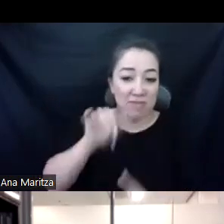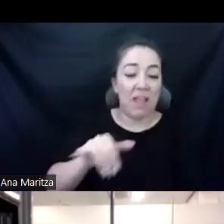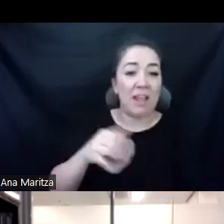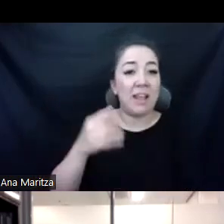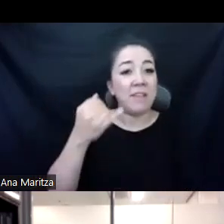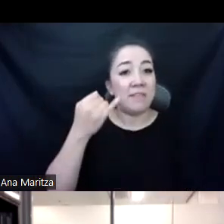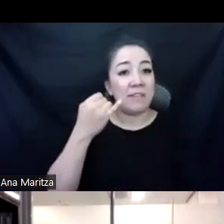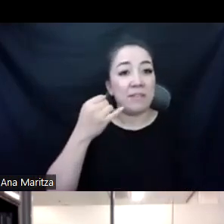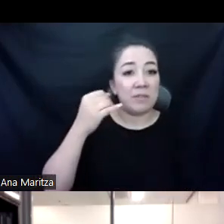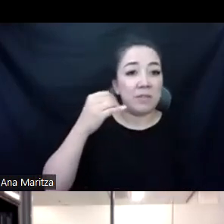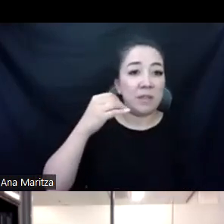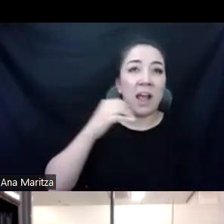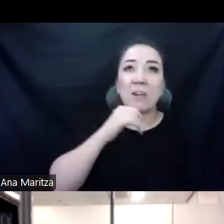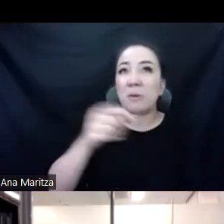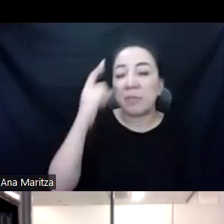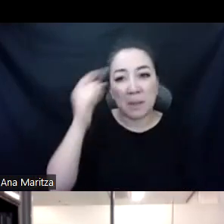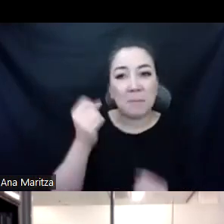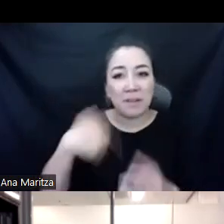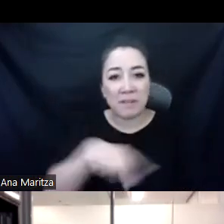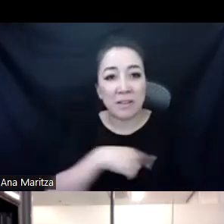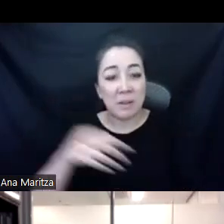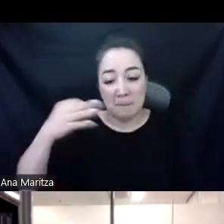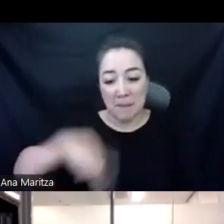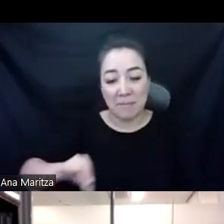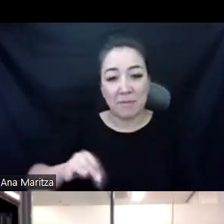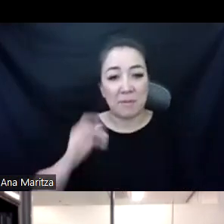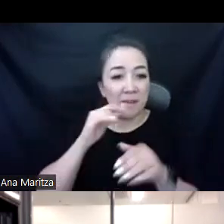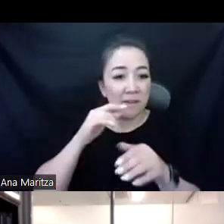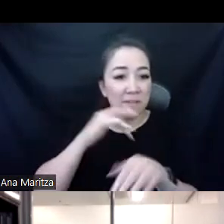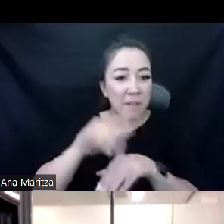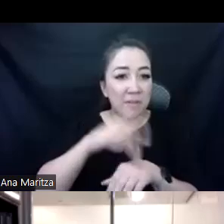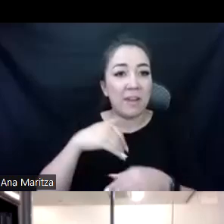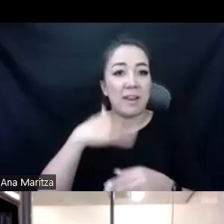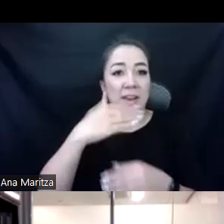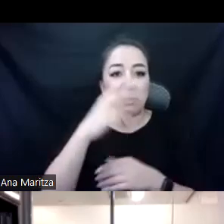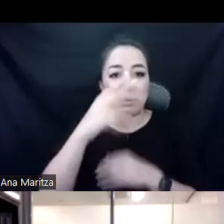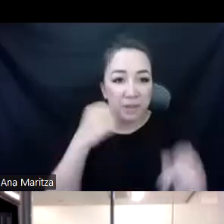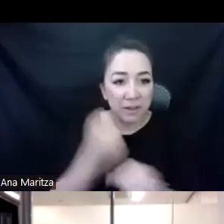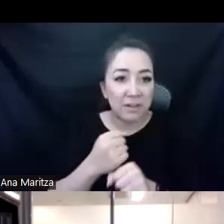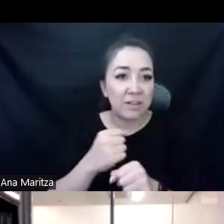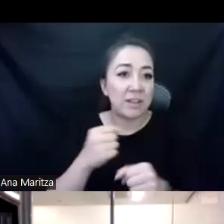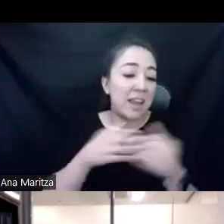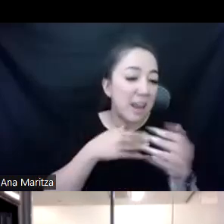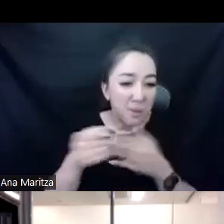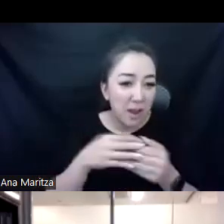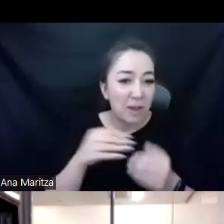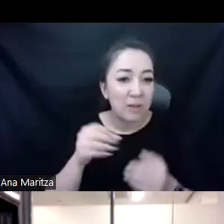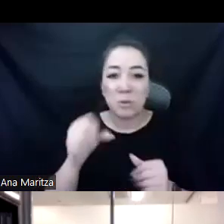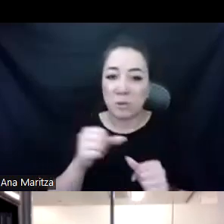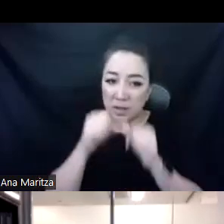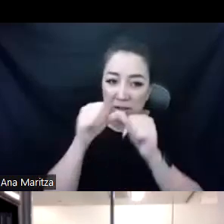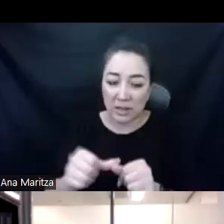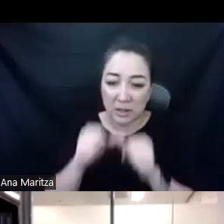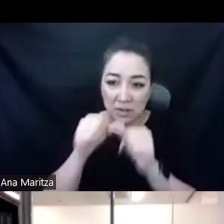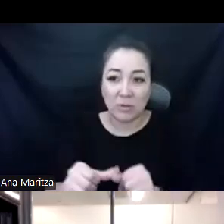benefit, I mean, I don't think any of us expect the benefit to be available in the next 2 years anyway. And so continuing to do